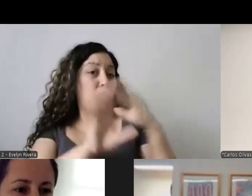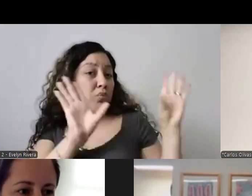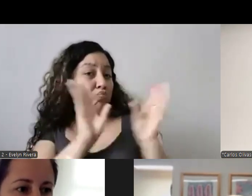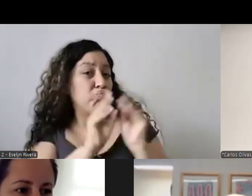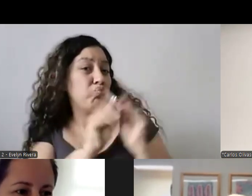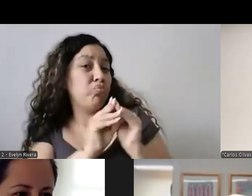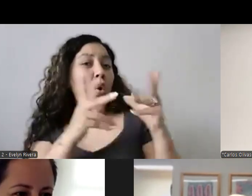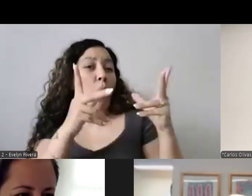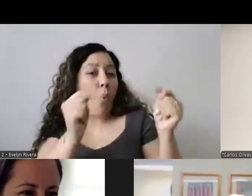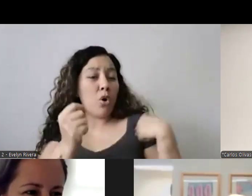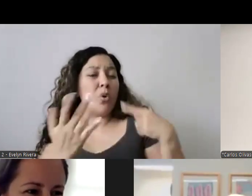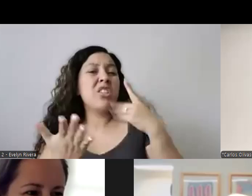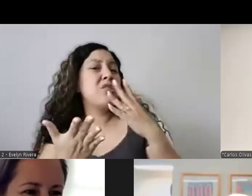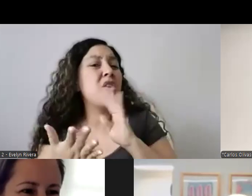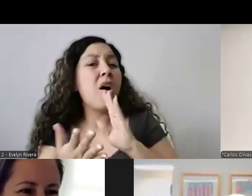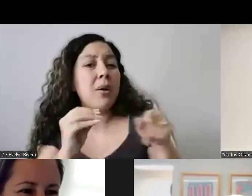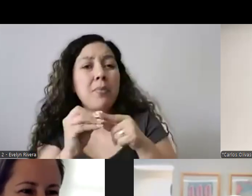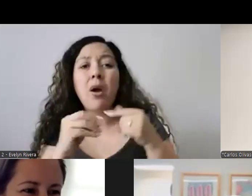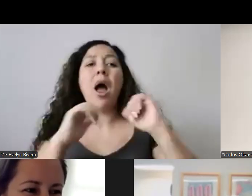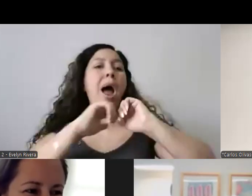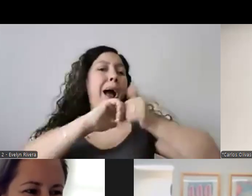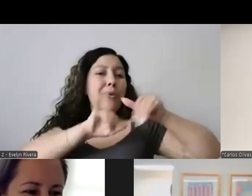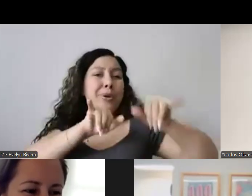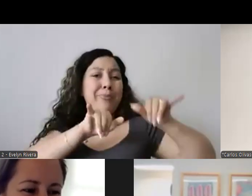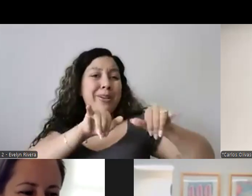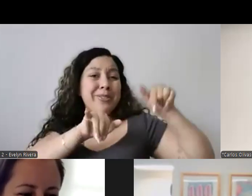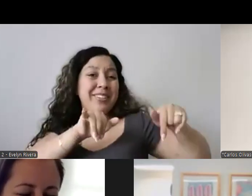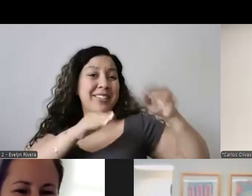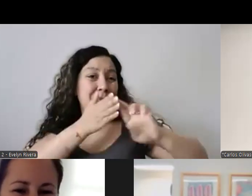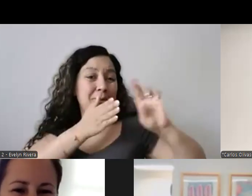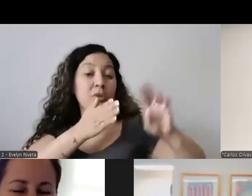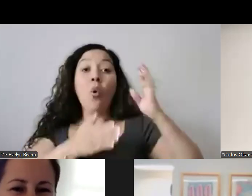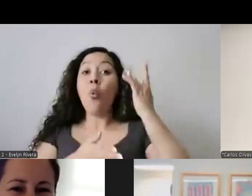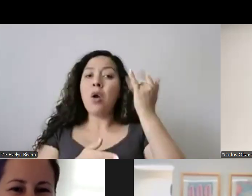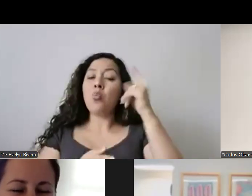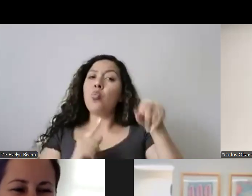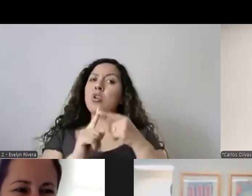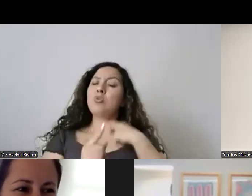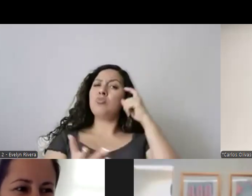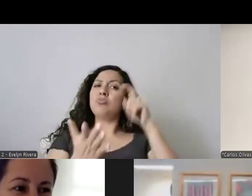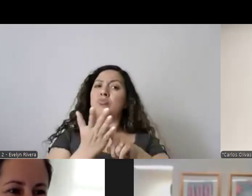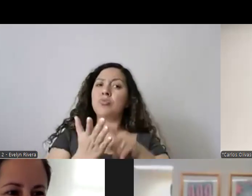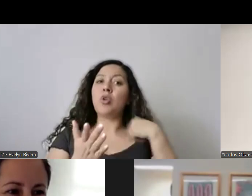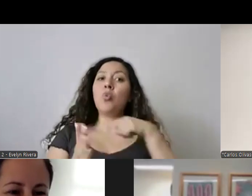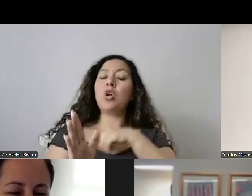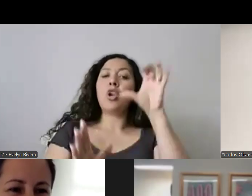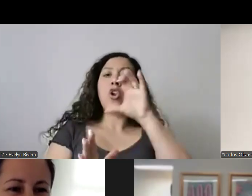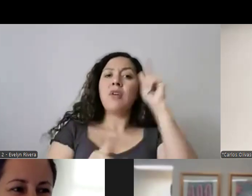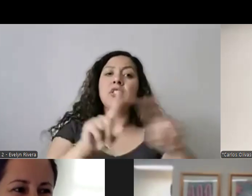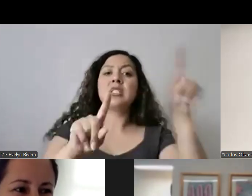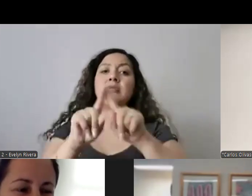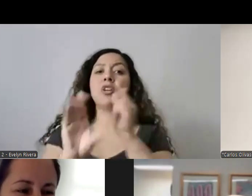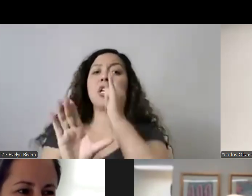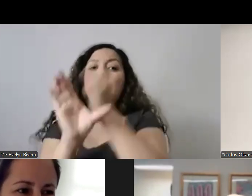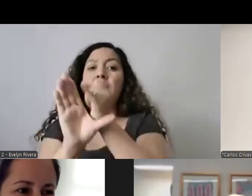actually talking about and how do we measure this? Because as you can understand, when we're looking at interventions and outcomes, well, it depends on